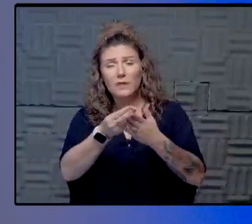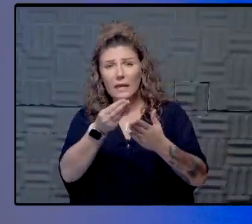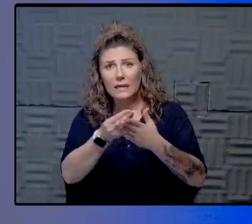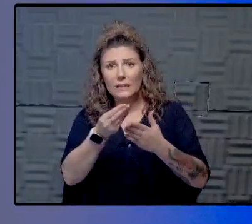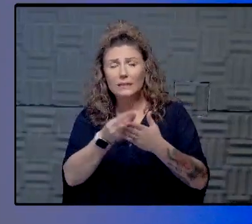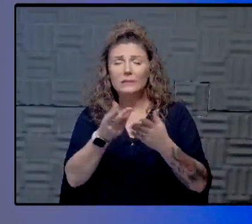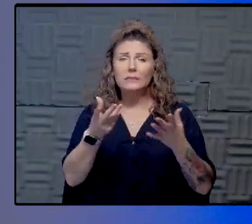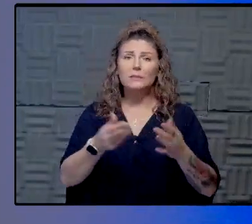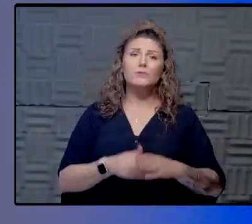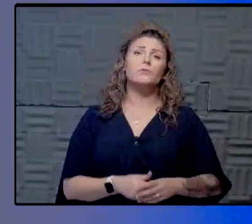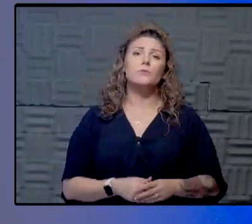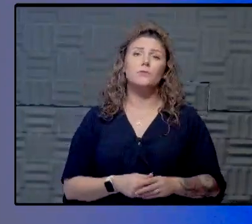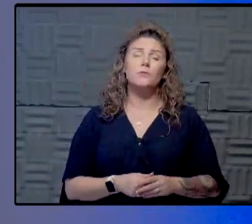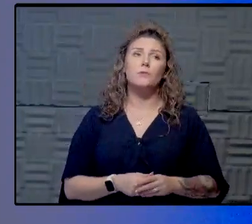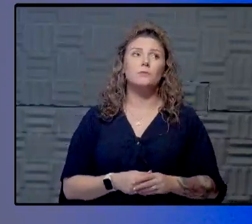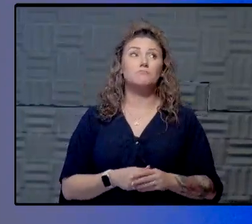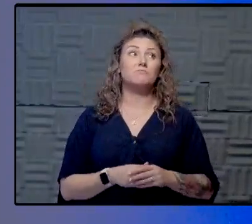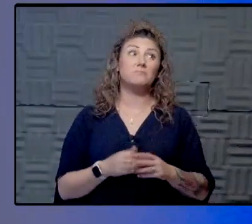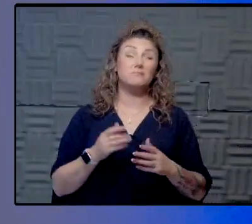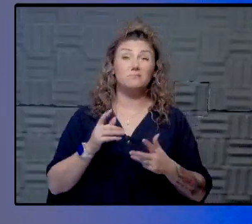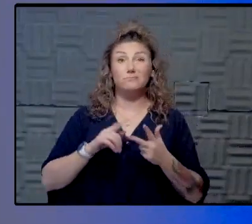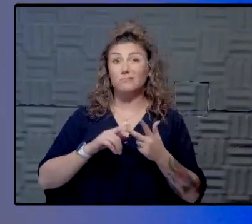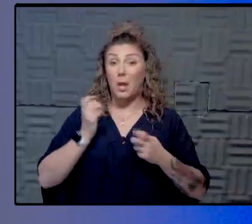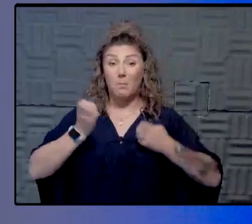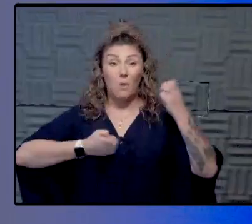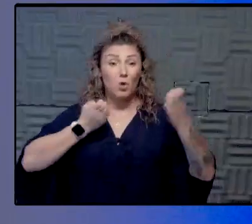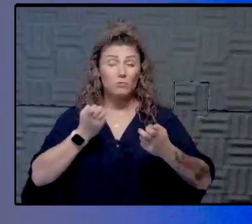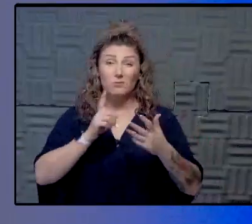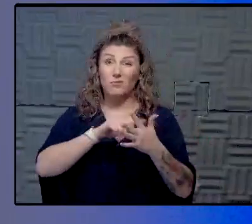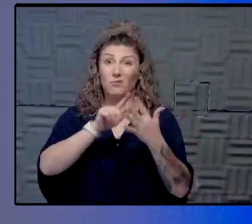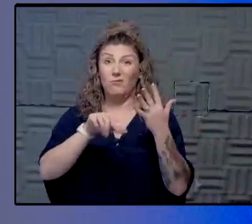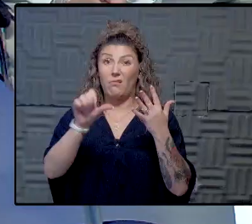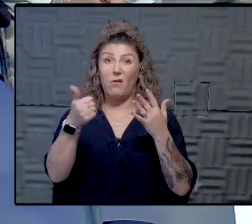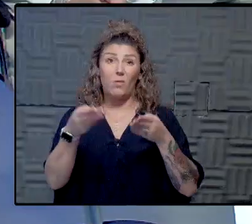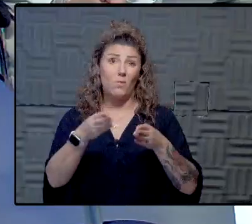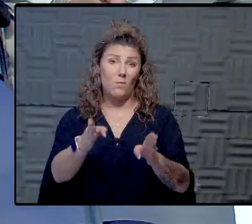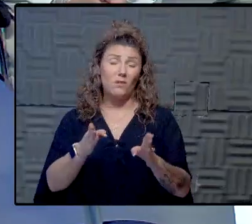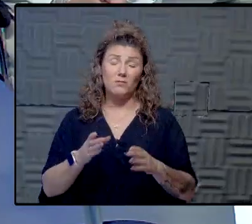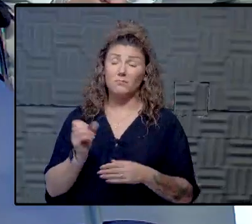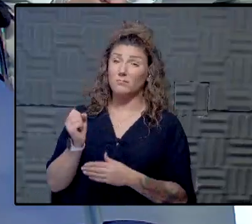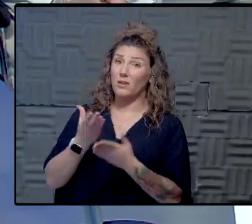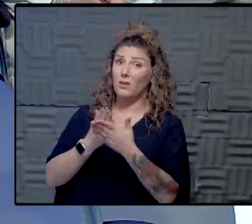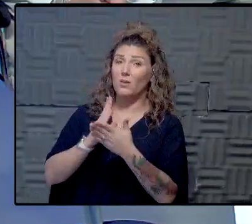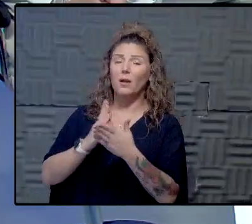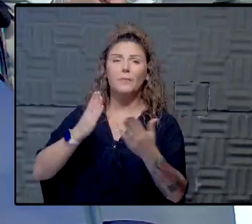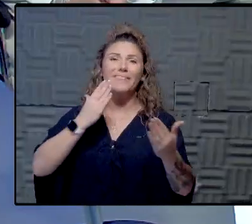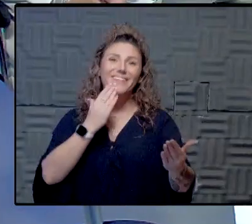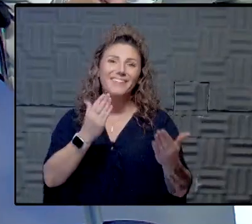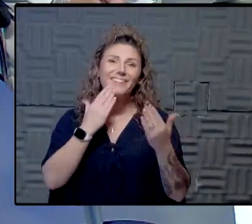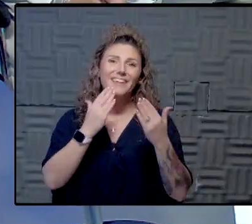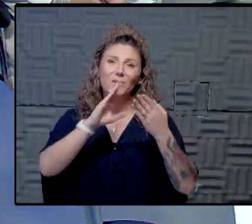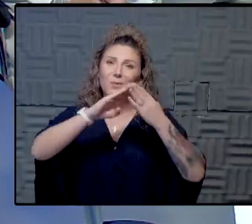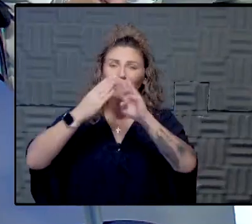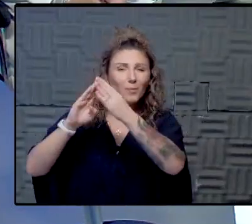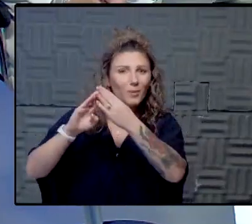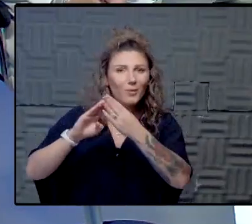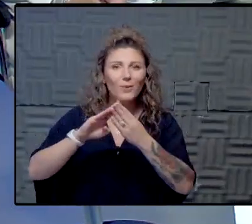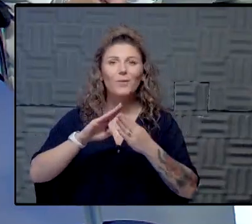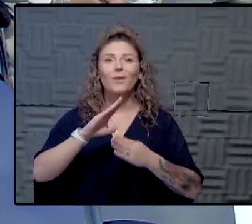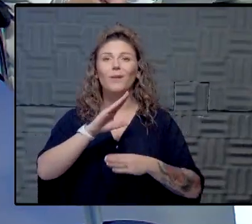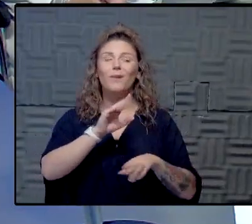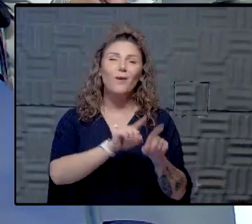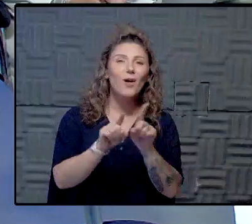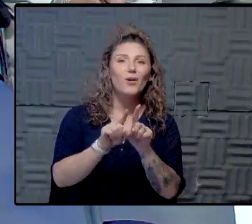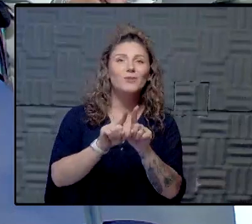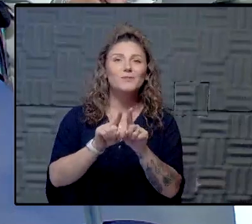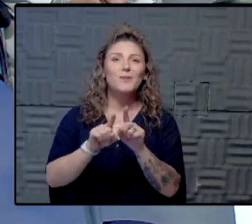financially, emotionally, or in any other way. Yeah. All right. Well, thank you to the community and to our